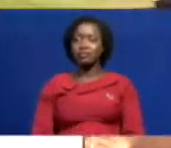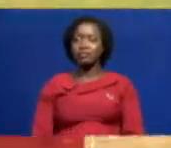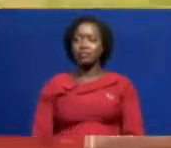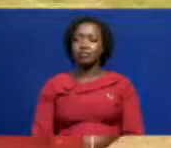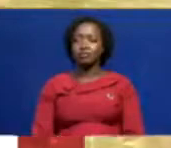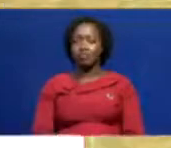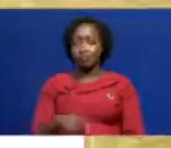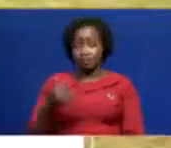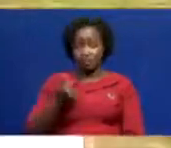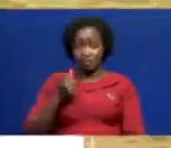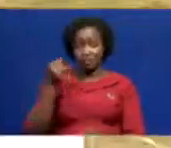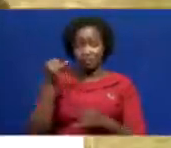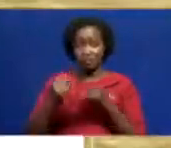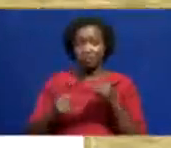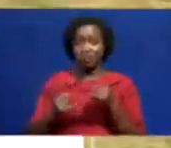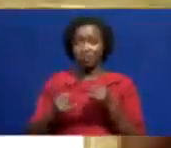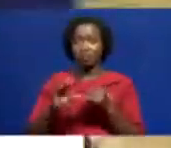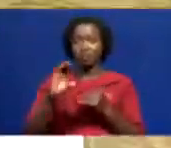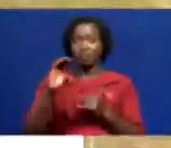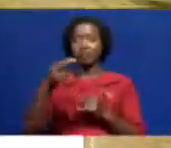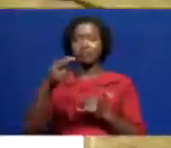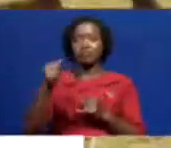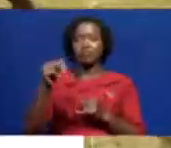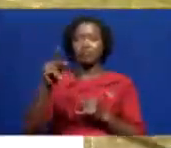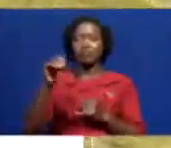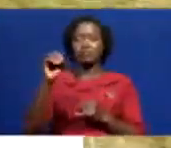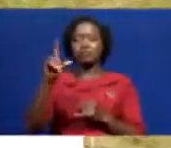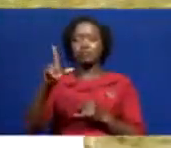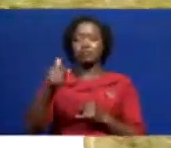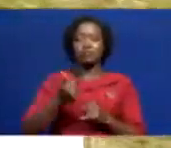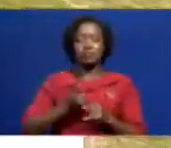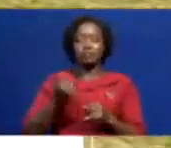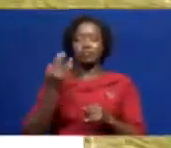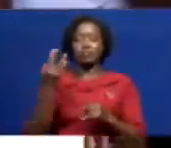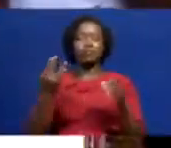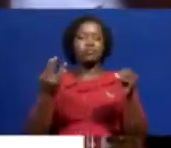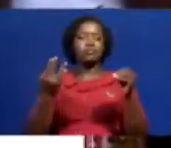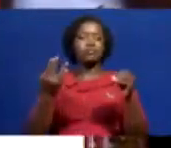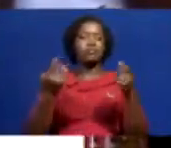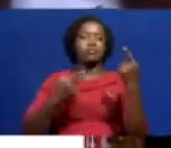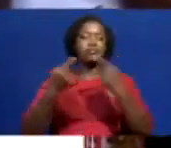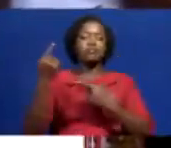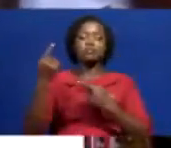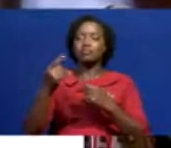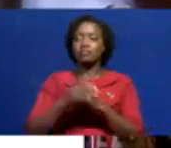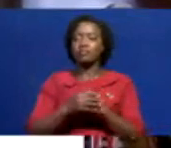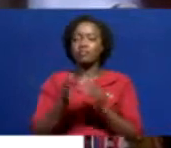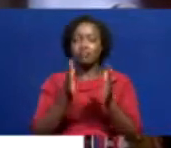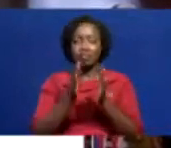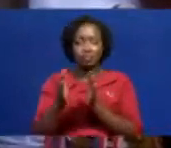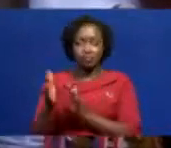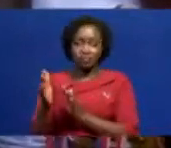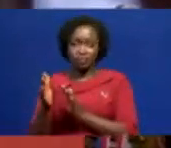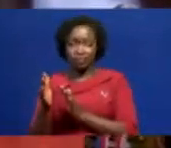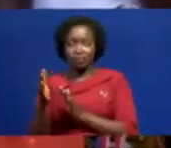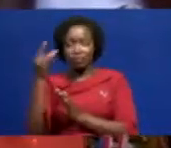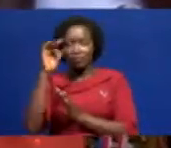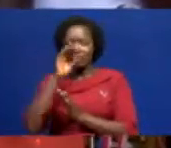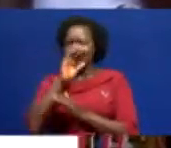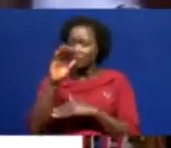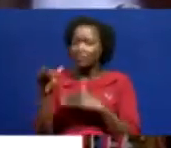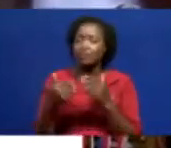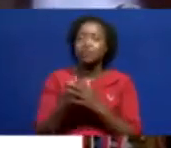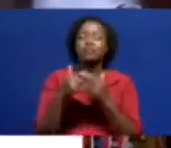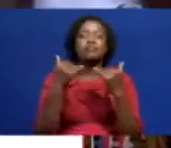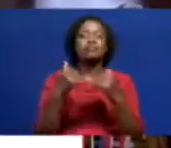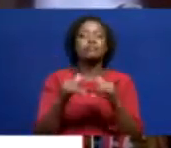The girls' finals and Joseph's Chakol saw off Katakwa 4-0 to lift the title. We are going to make arrangements for all